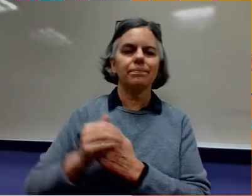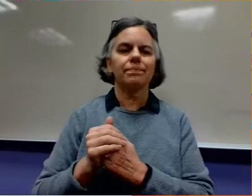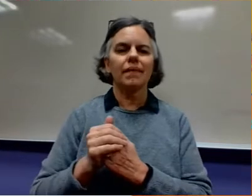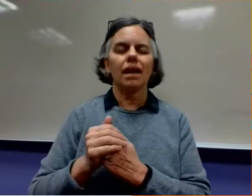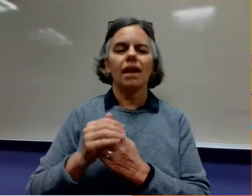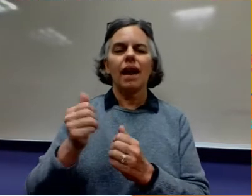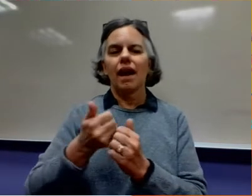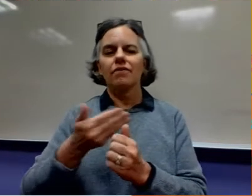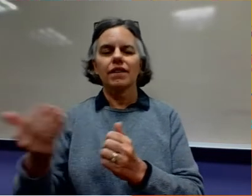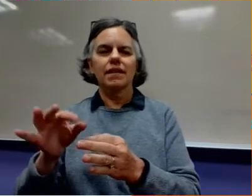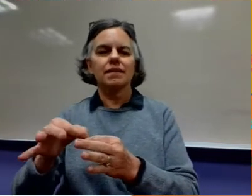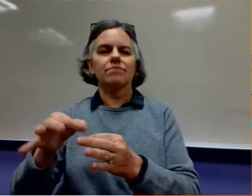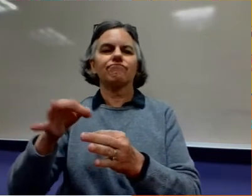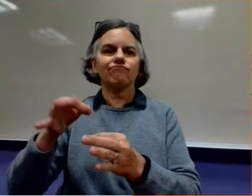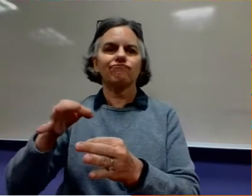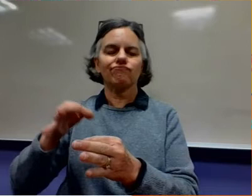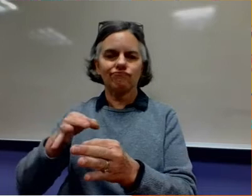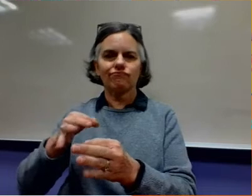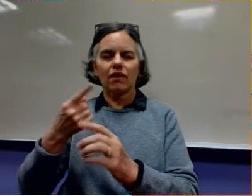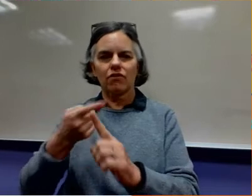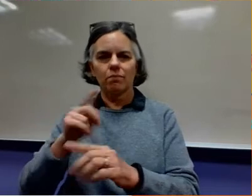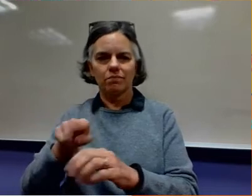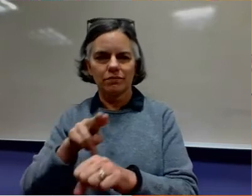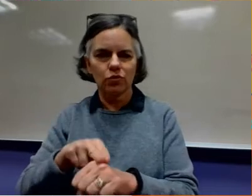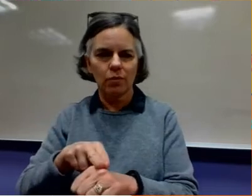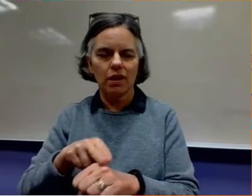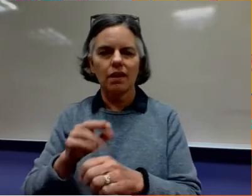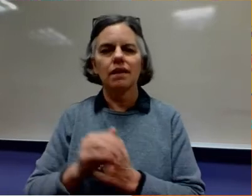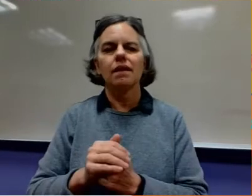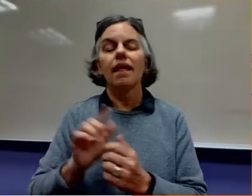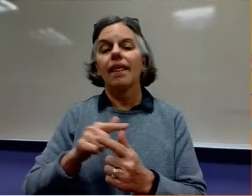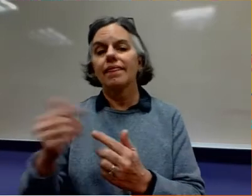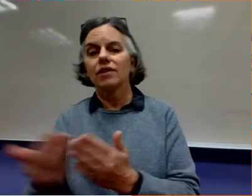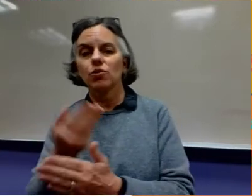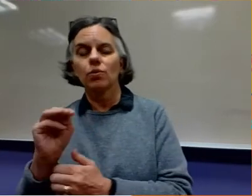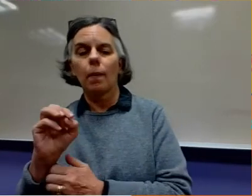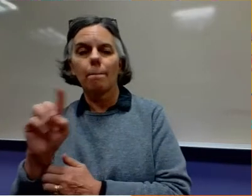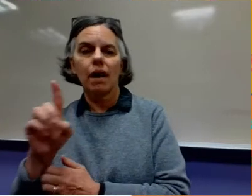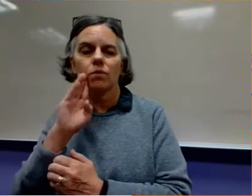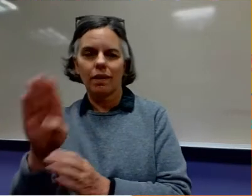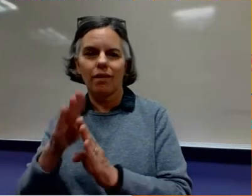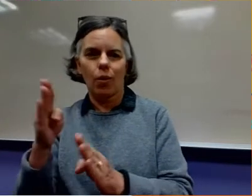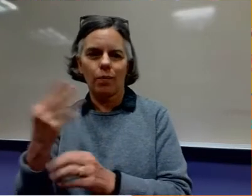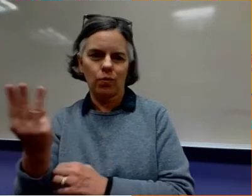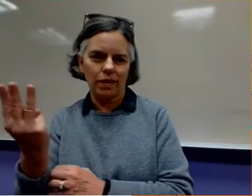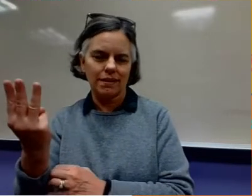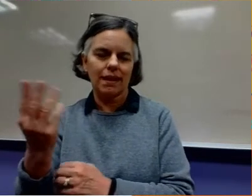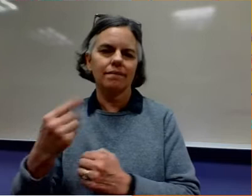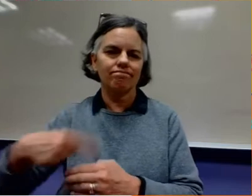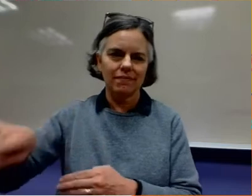everything's pushed back quite a bit from usual. Okay, and then your new module will open on Wednesday as